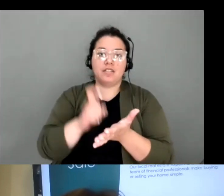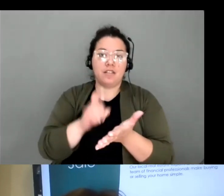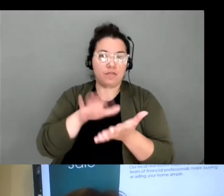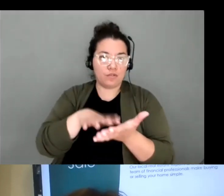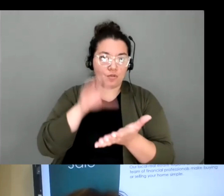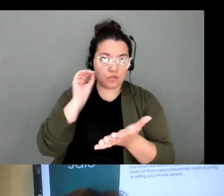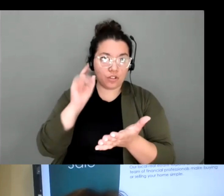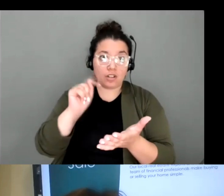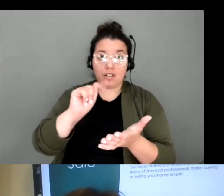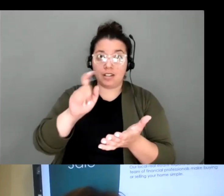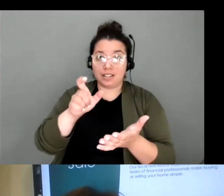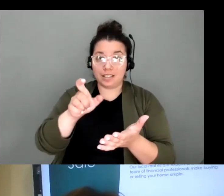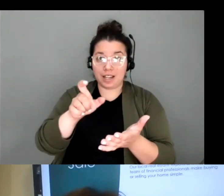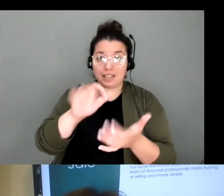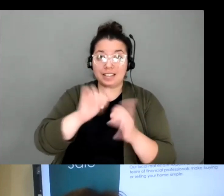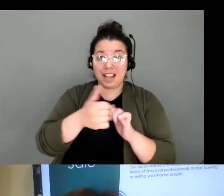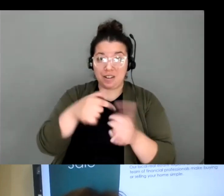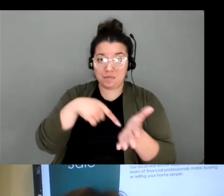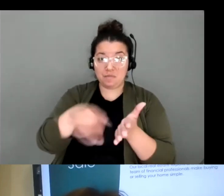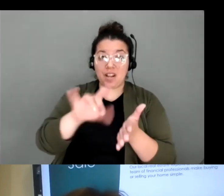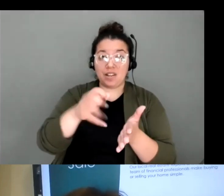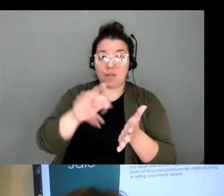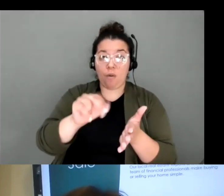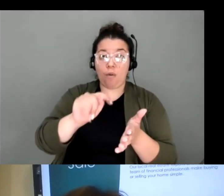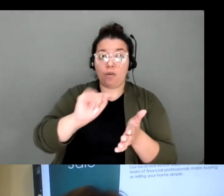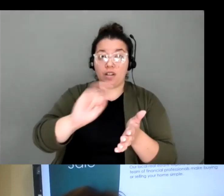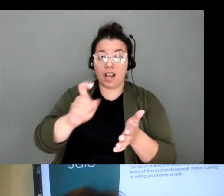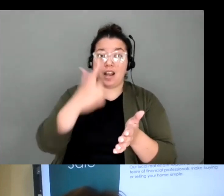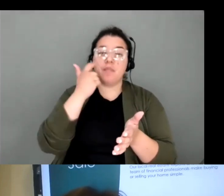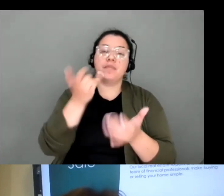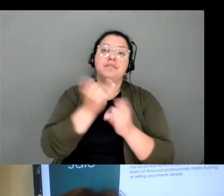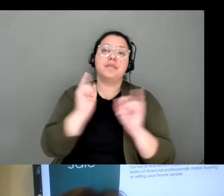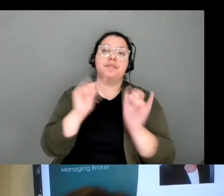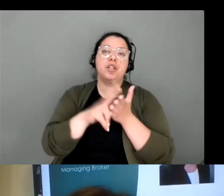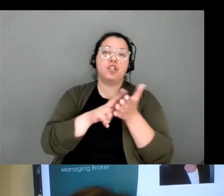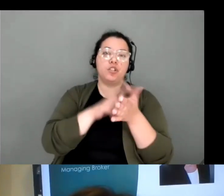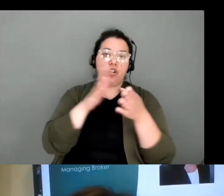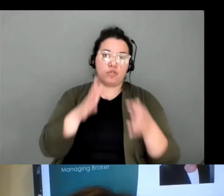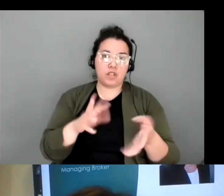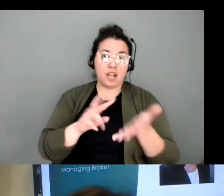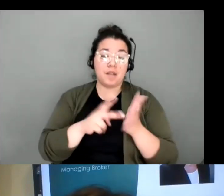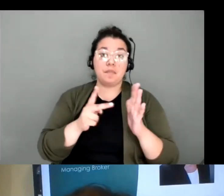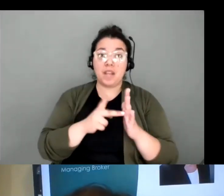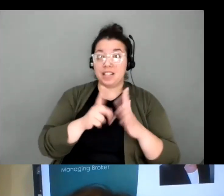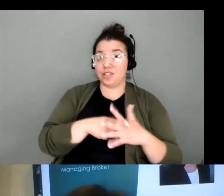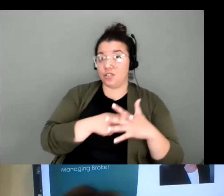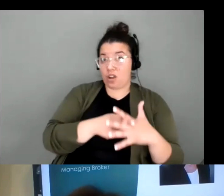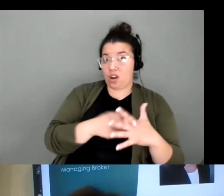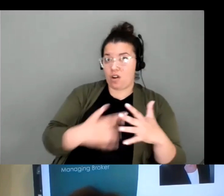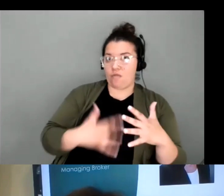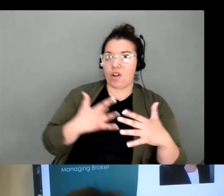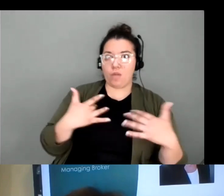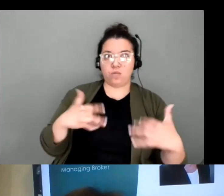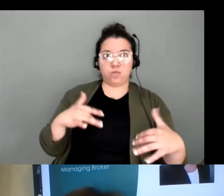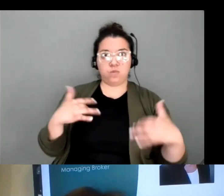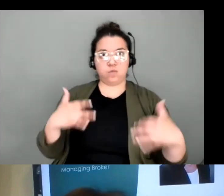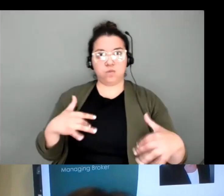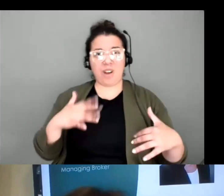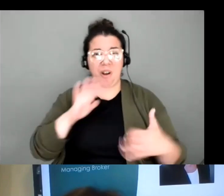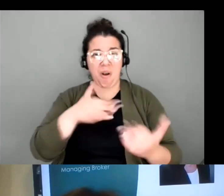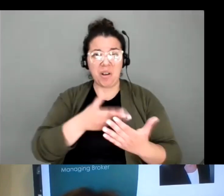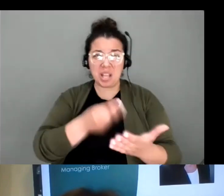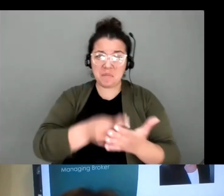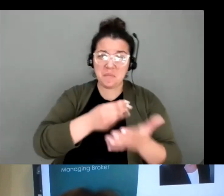own taxes because you're independent. So it looks great at first because you're just getting all that money,